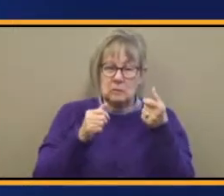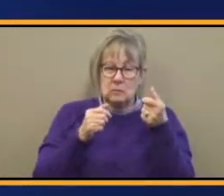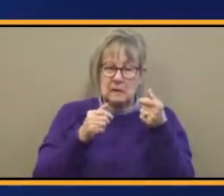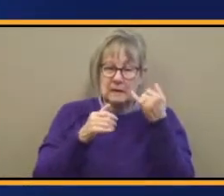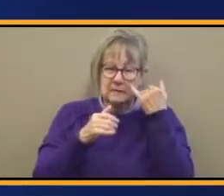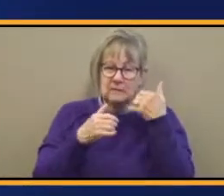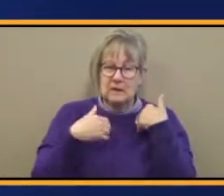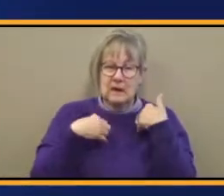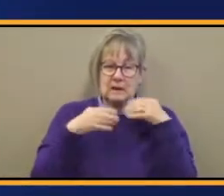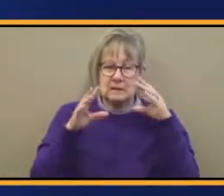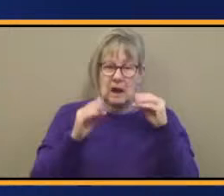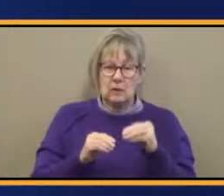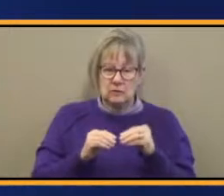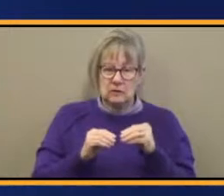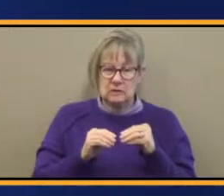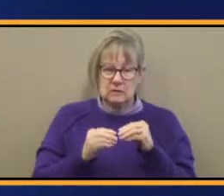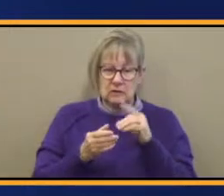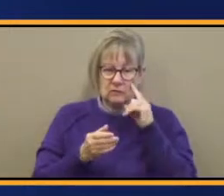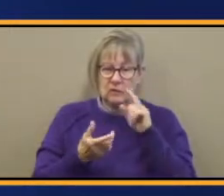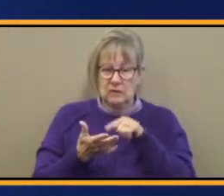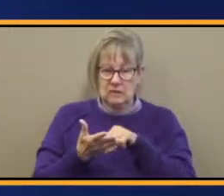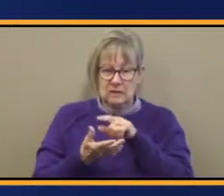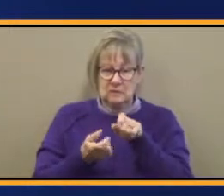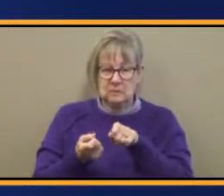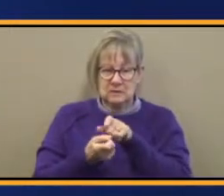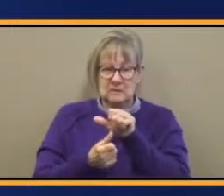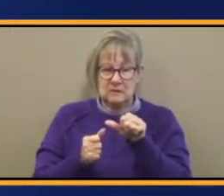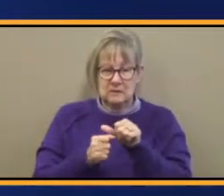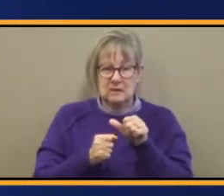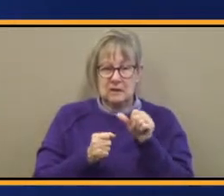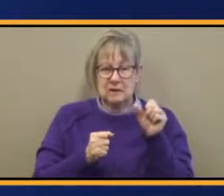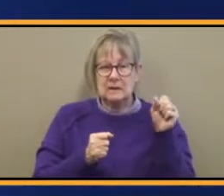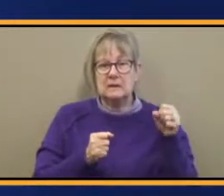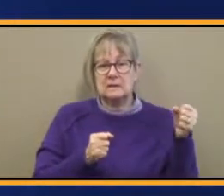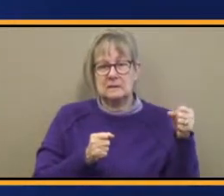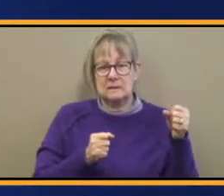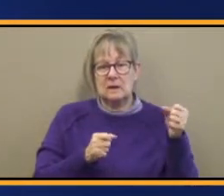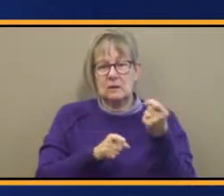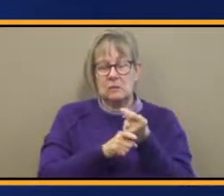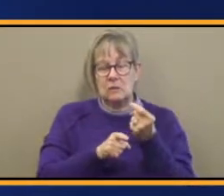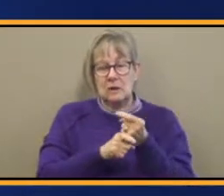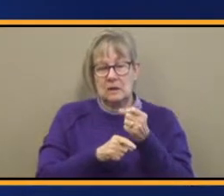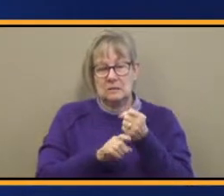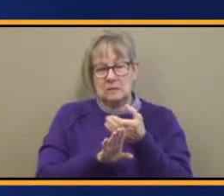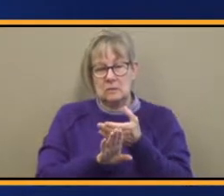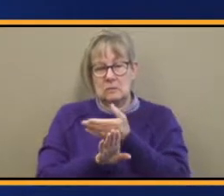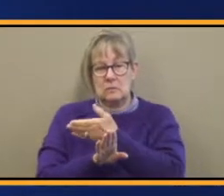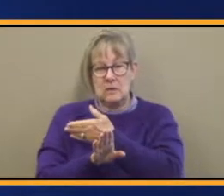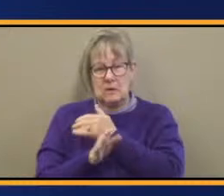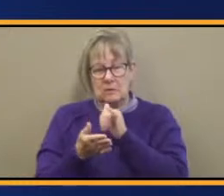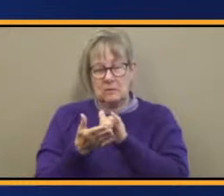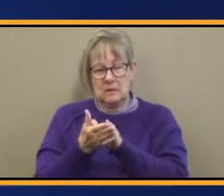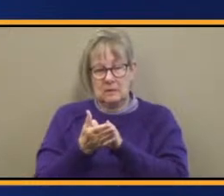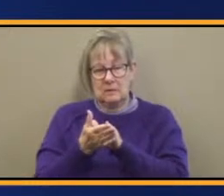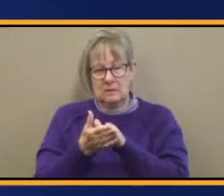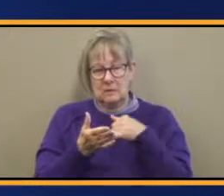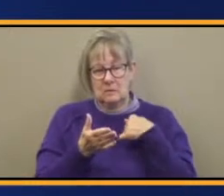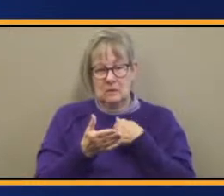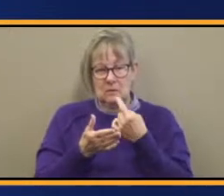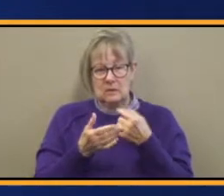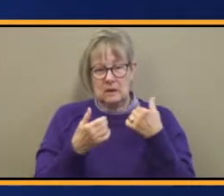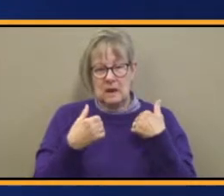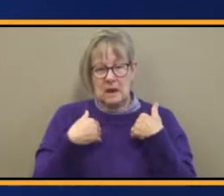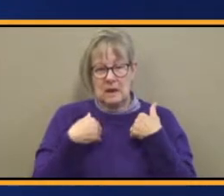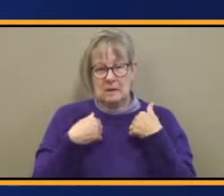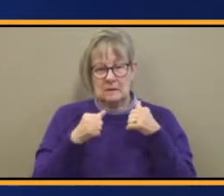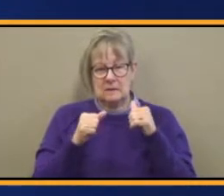this area. This specific area, depending on what size it was. Correct. So prior to smart meters, we only had visibility